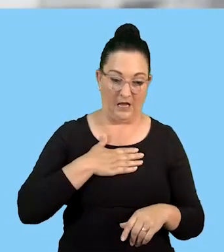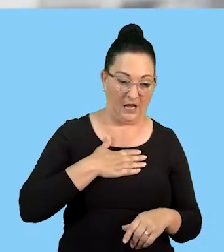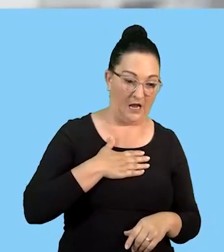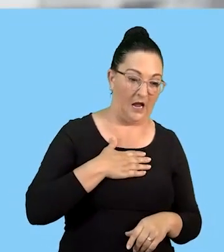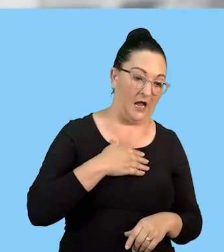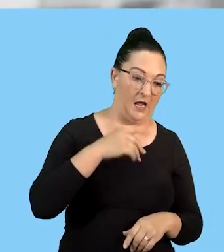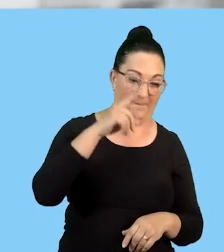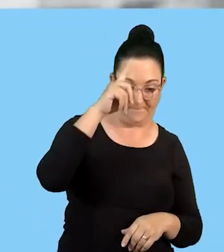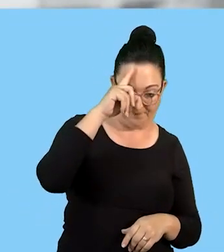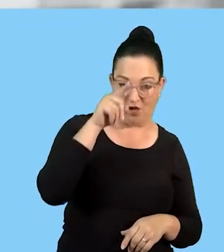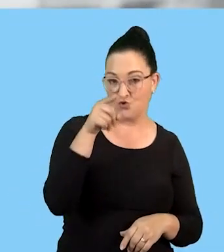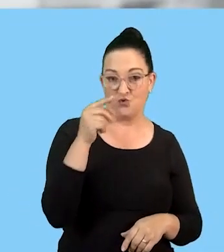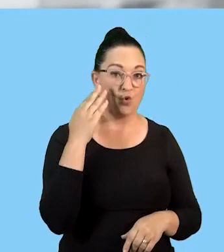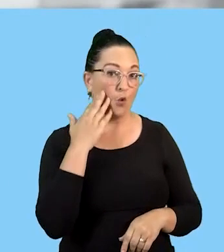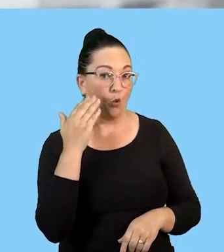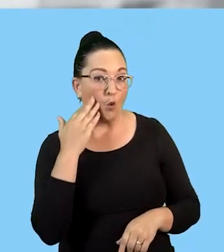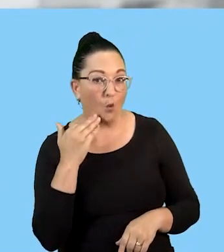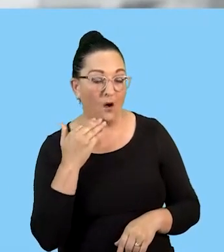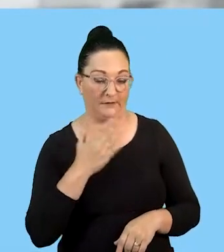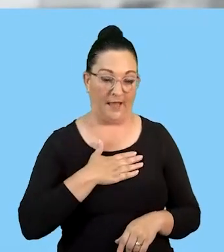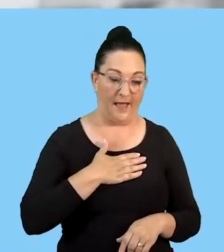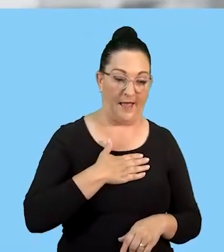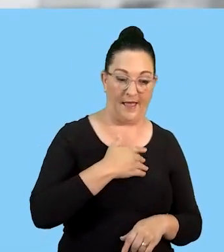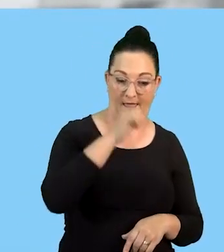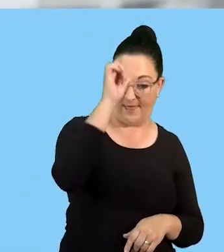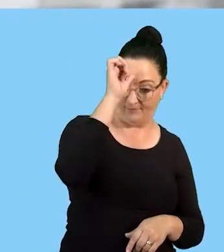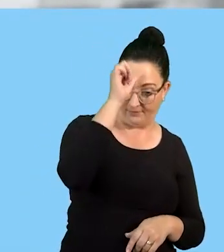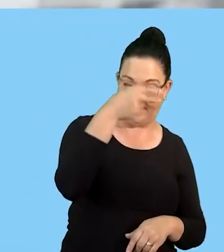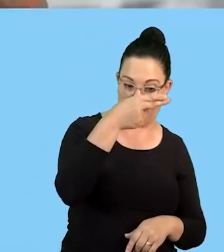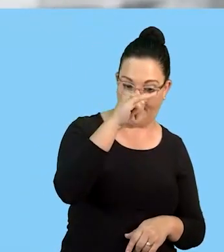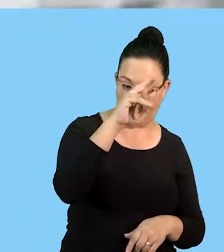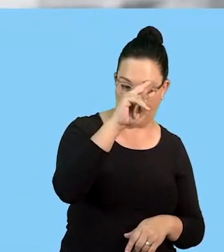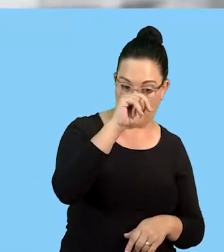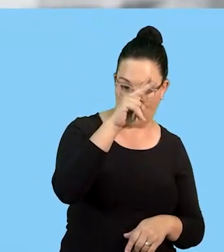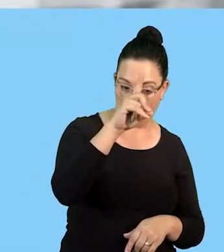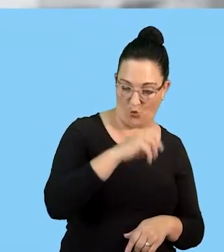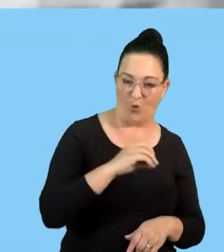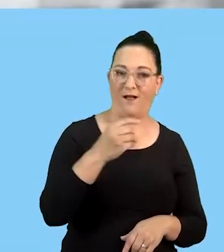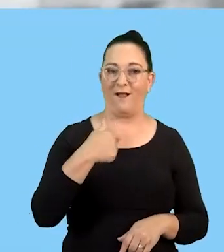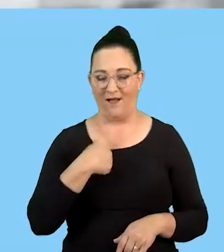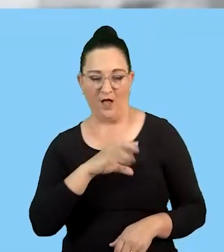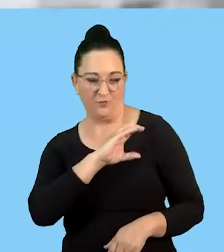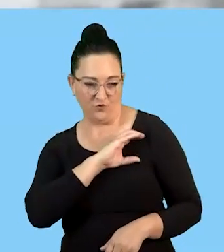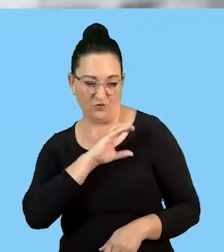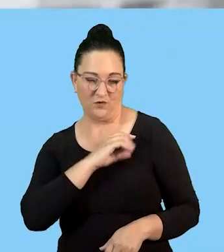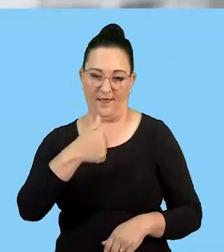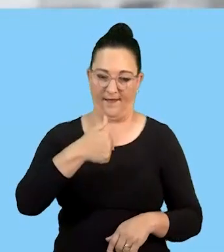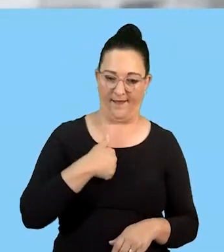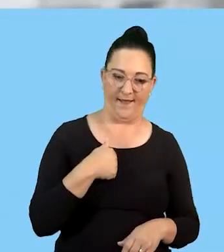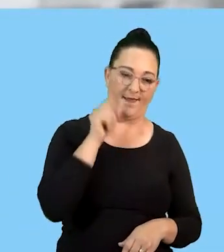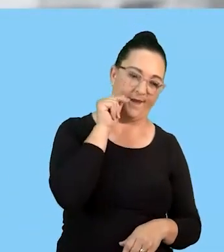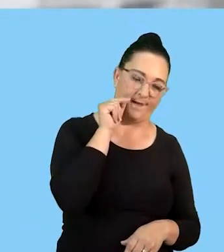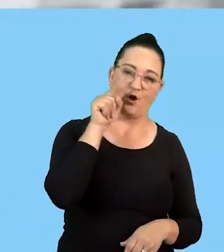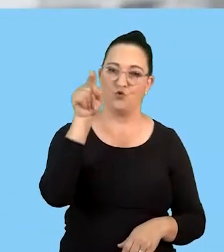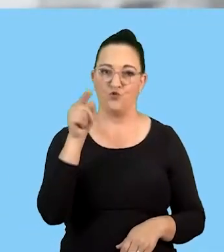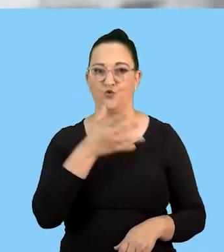I am black, you are white. I am Hindu, you are Christian. I am male, you are female. Do